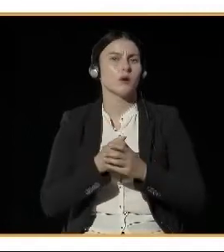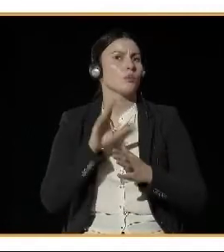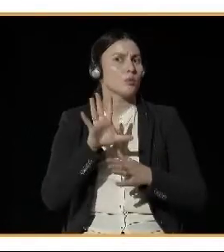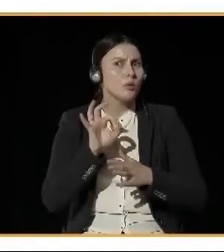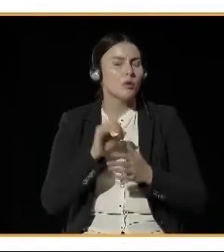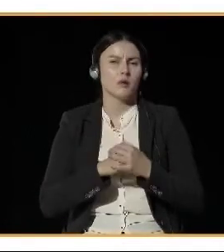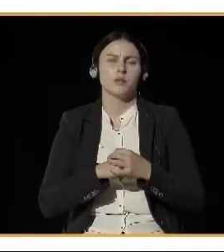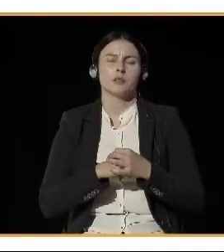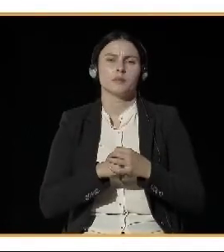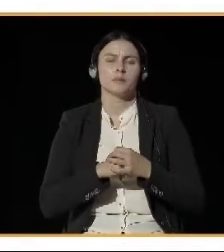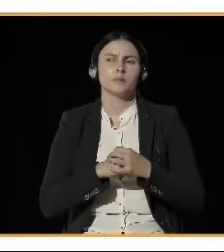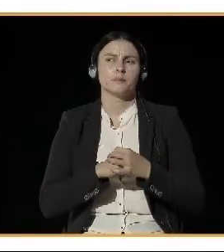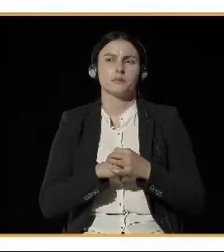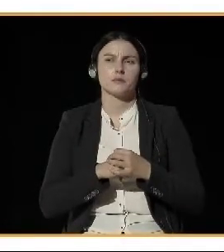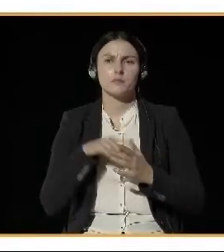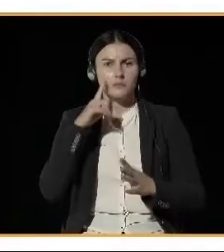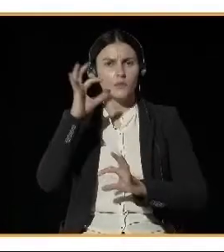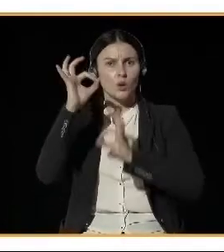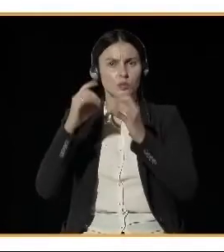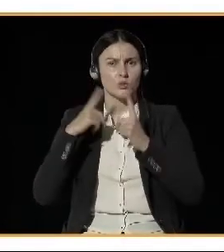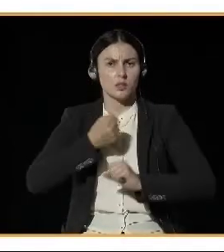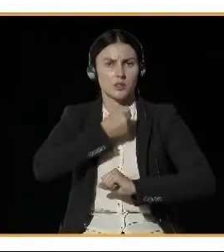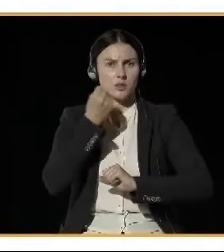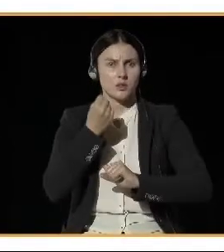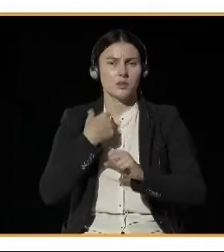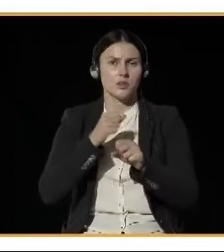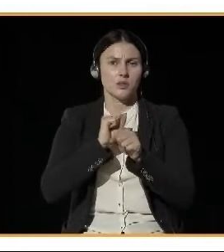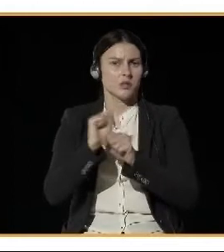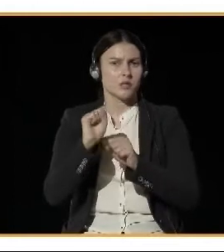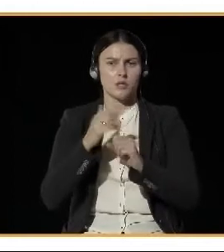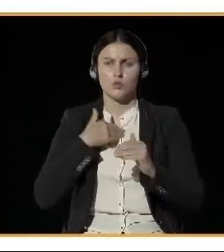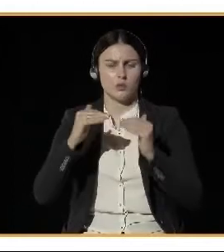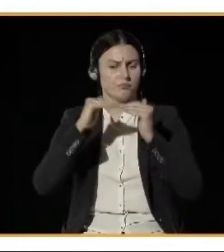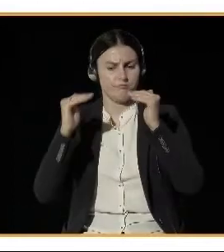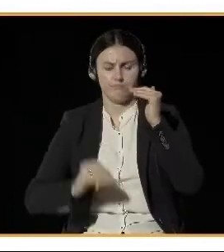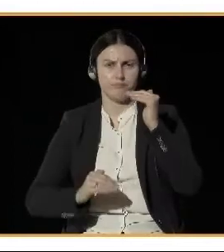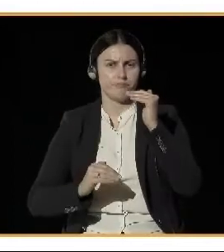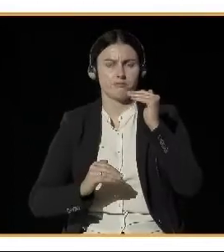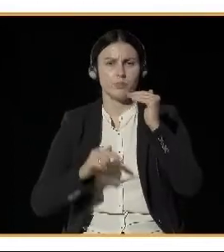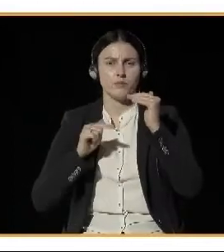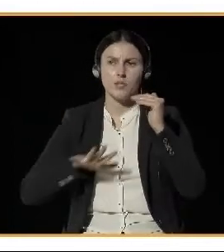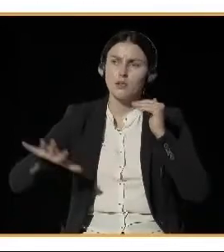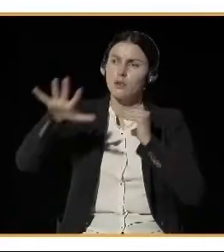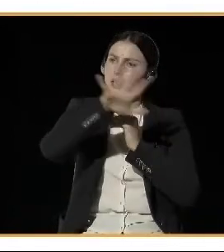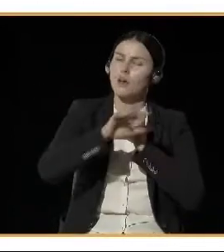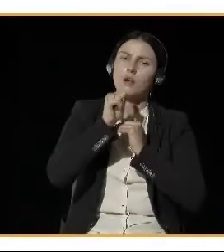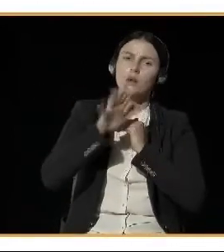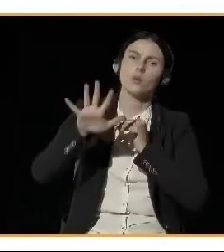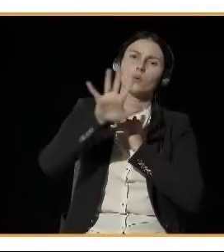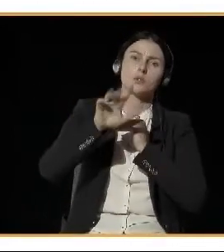is in Poland, one of the lowest in European Union. I don't want